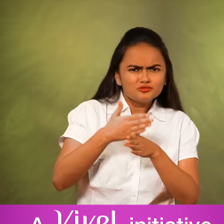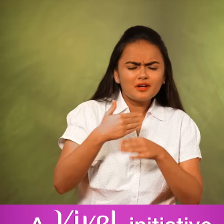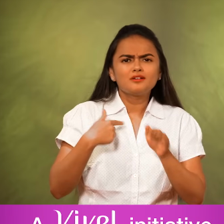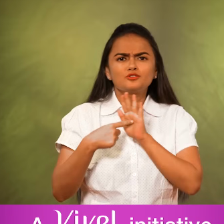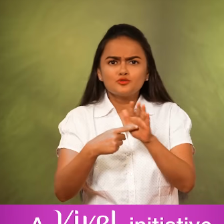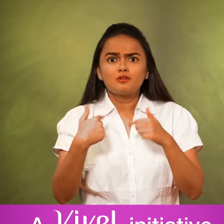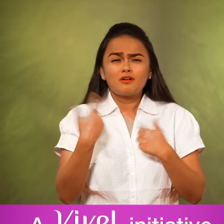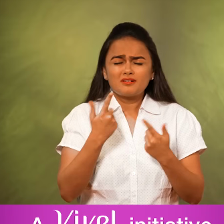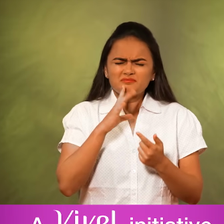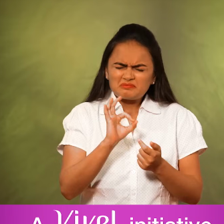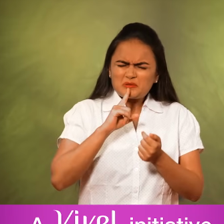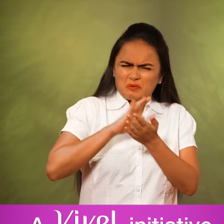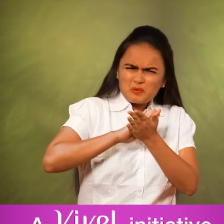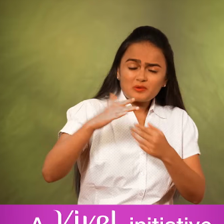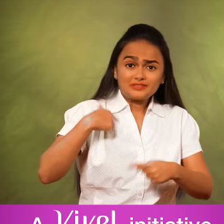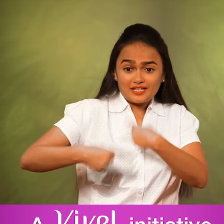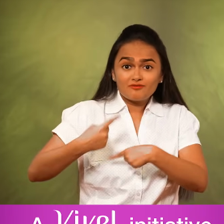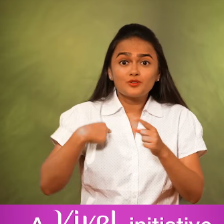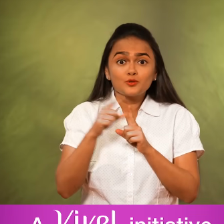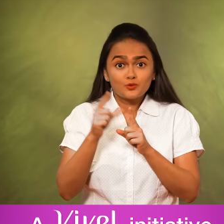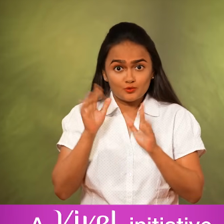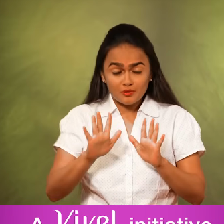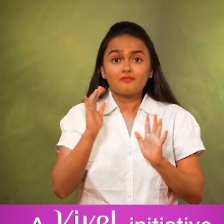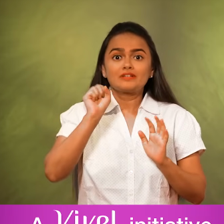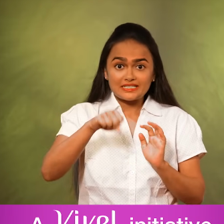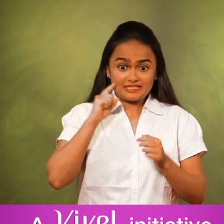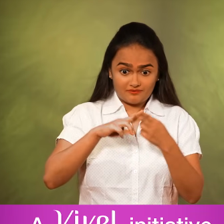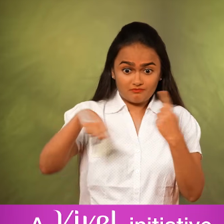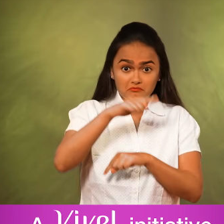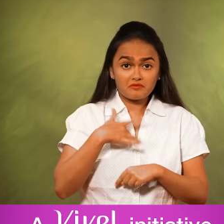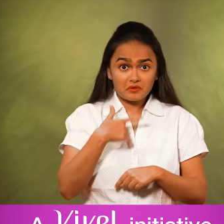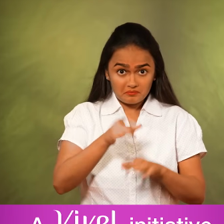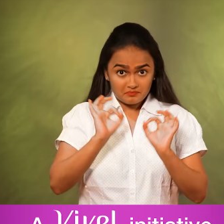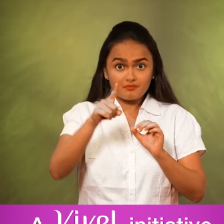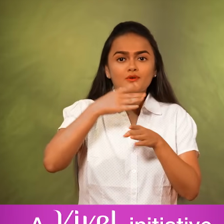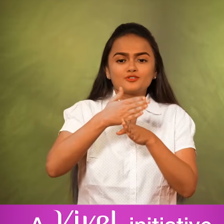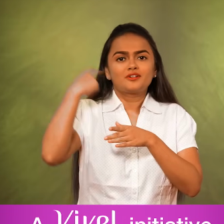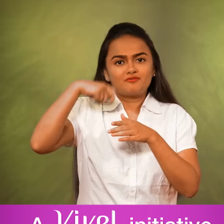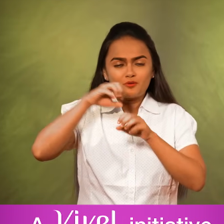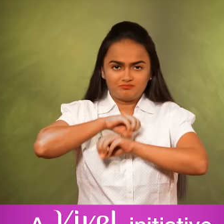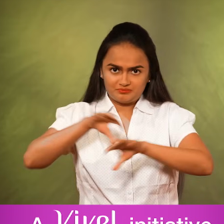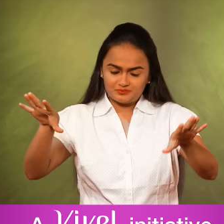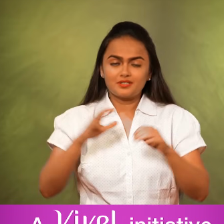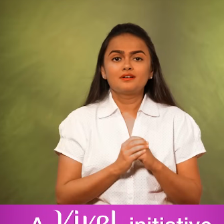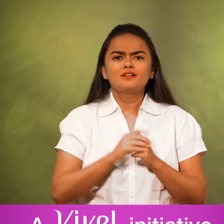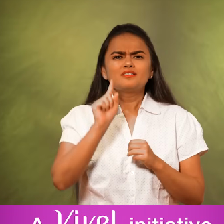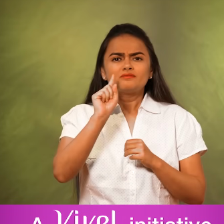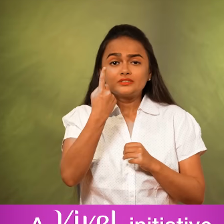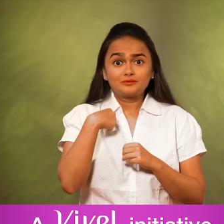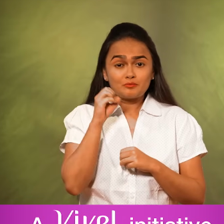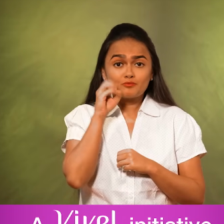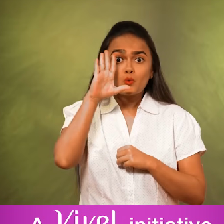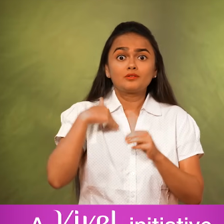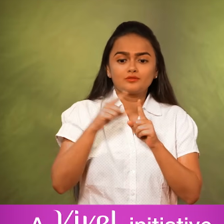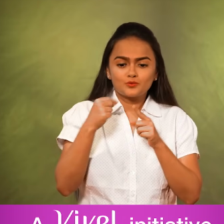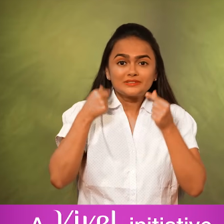you all, and I will be sharing my super duper honest skincare routine with you all. So yes, if you find this helpful, please share this video. First thing in